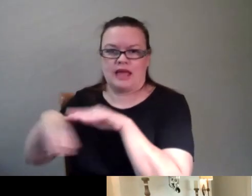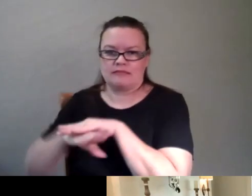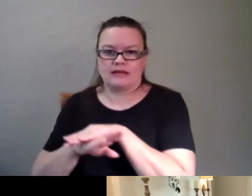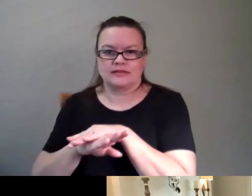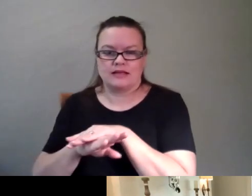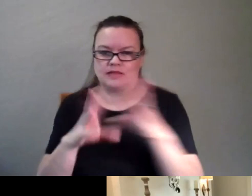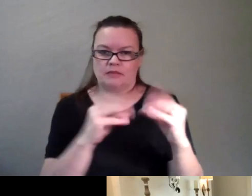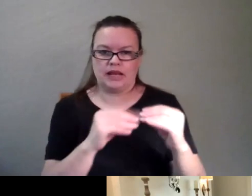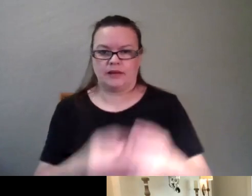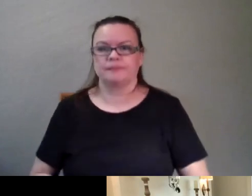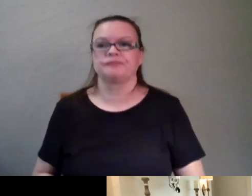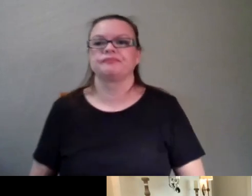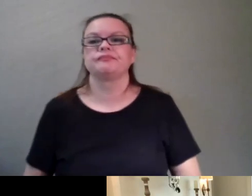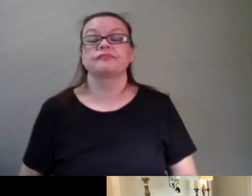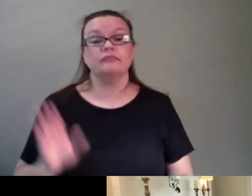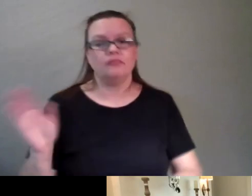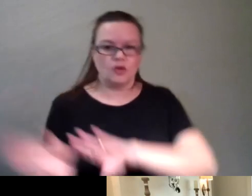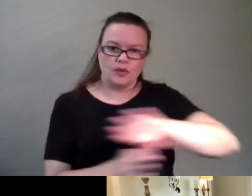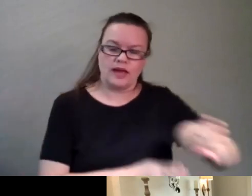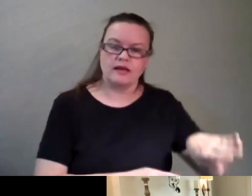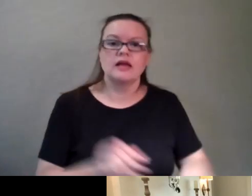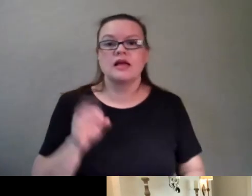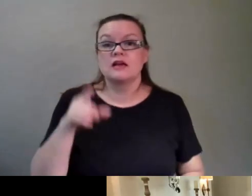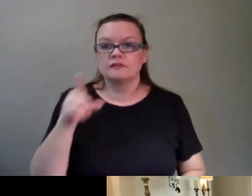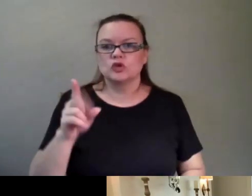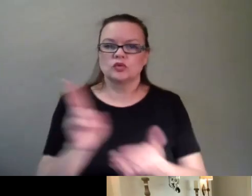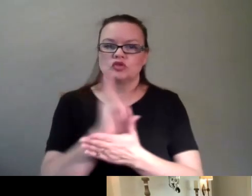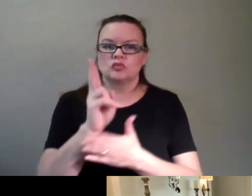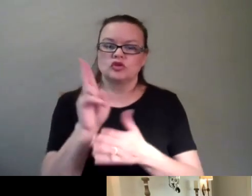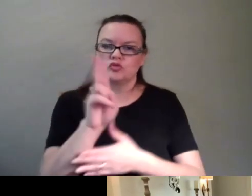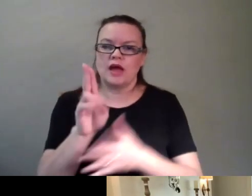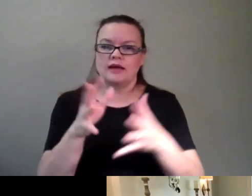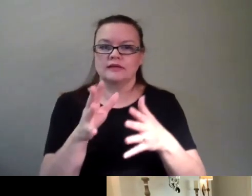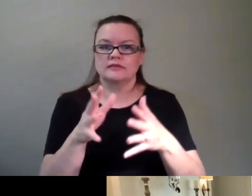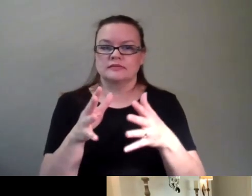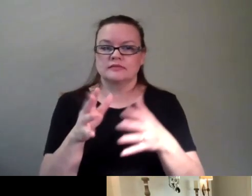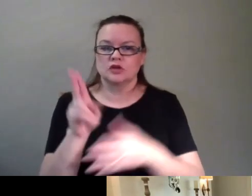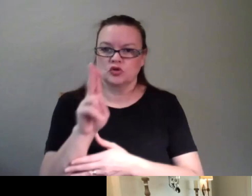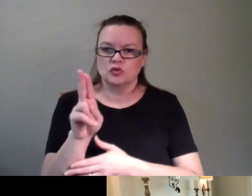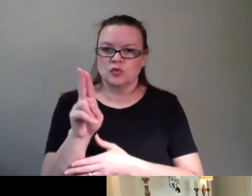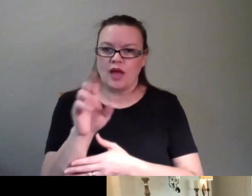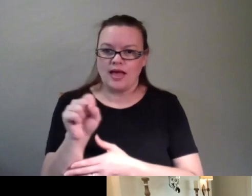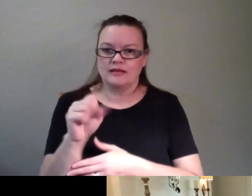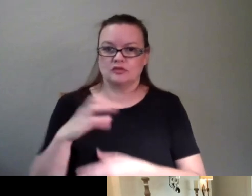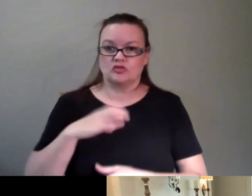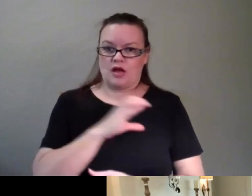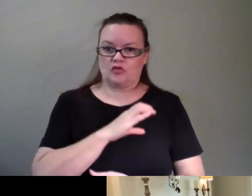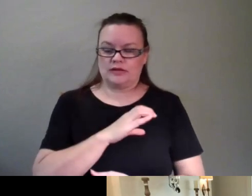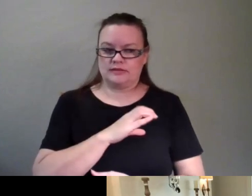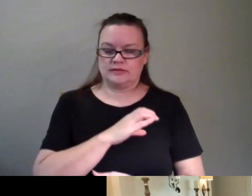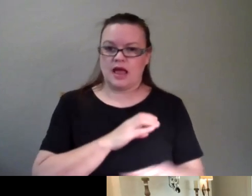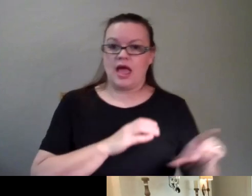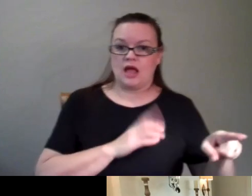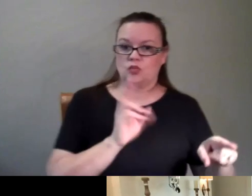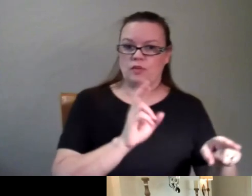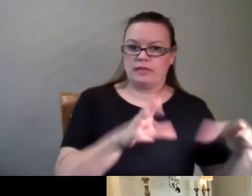the intensity on the side of Republicans, it is very likely we're gonna win control of Congress. The one